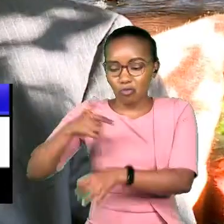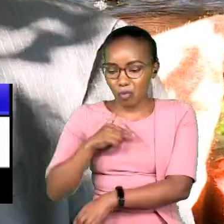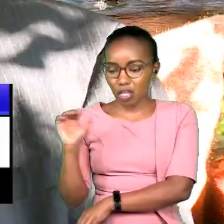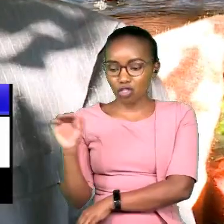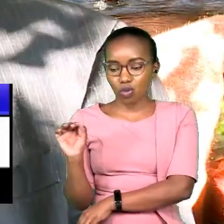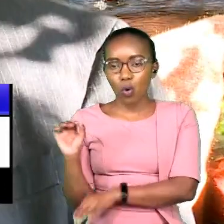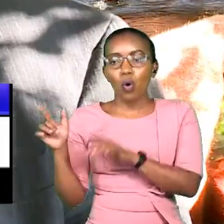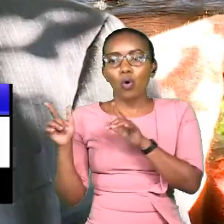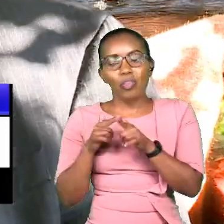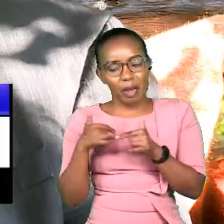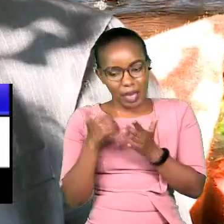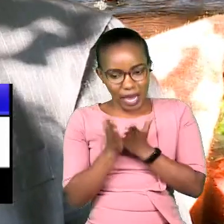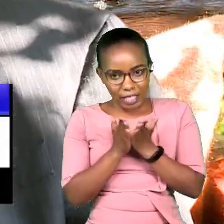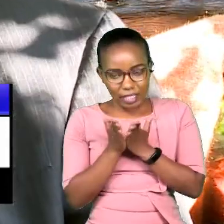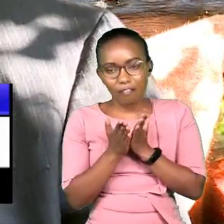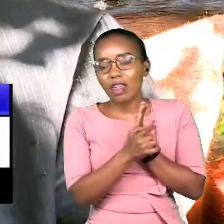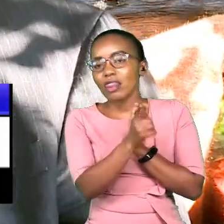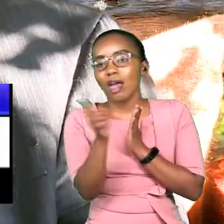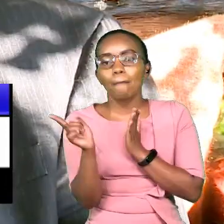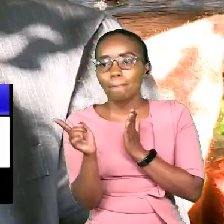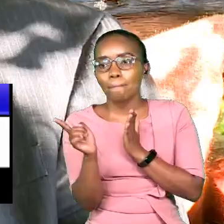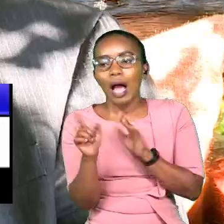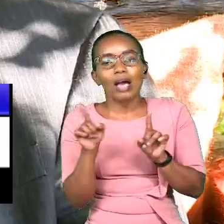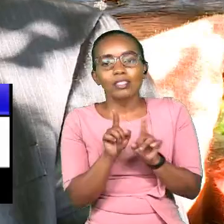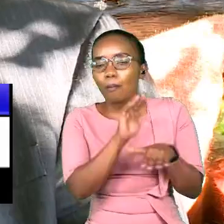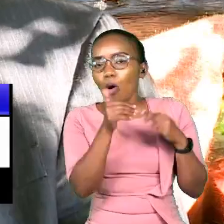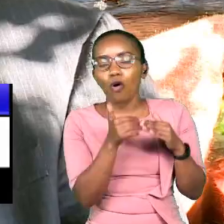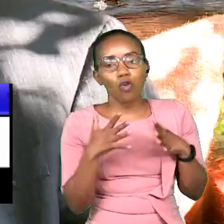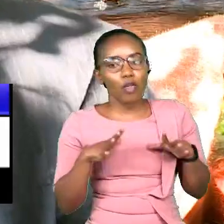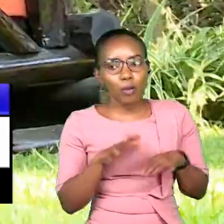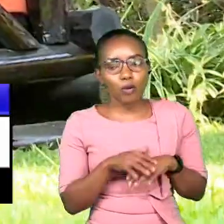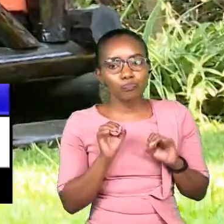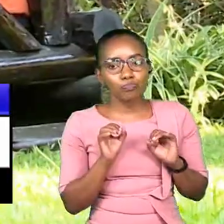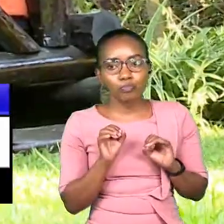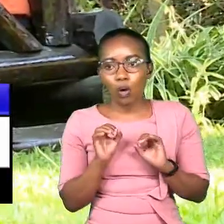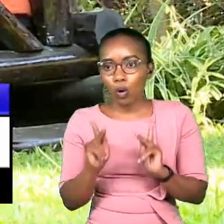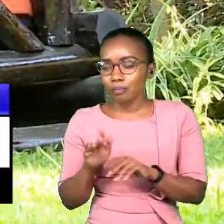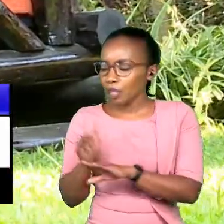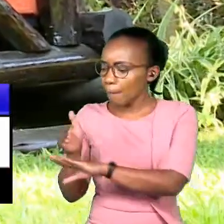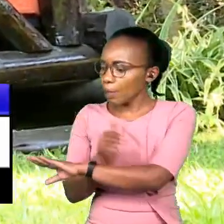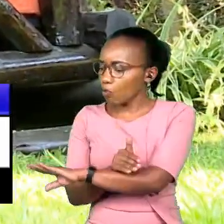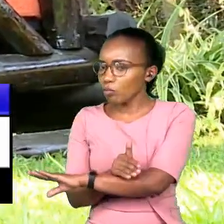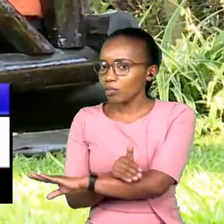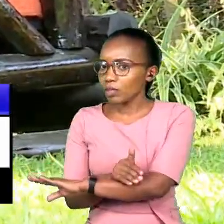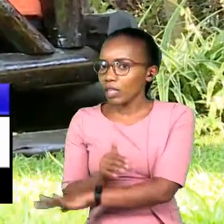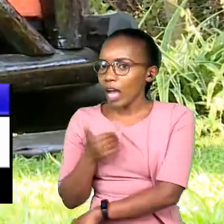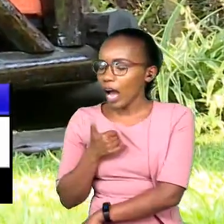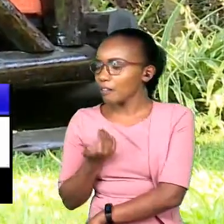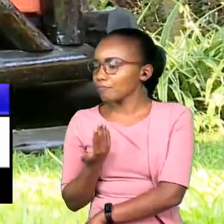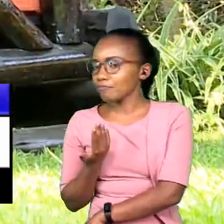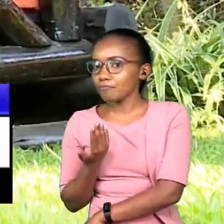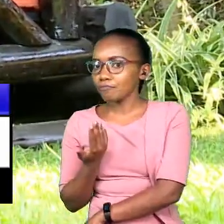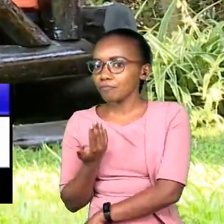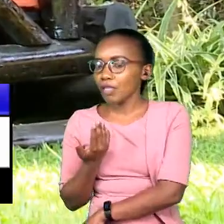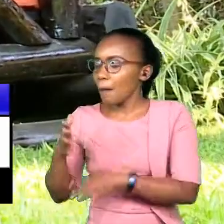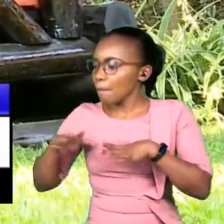I would still have to serve them like, everybody else that voted for me. So initially we've had the men of faith, or